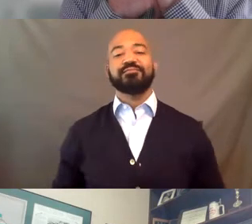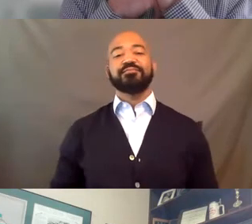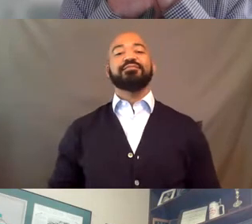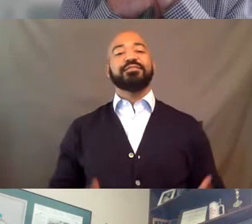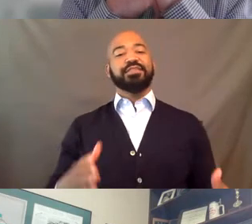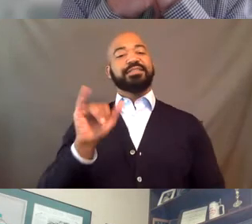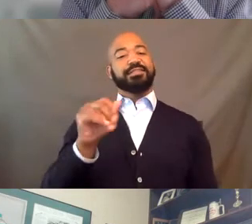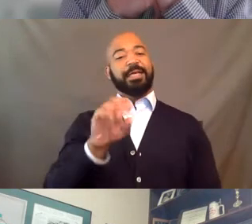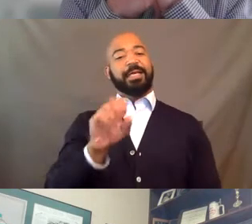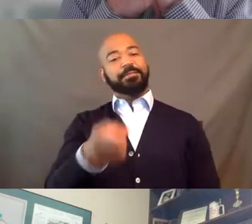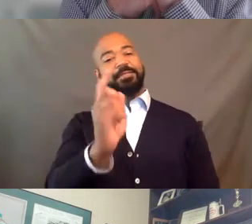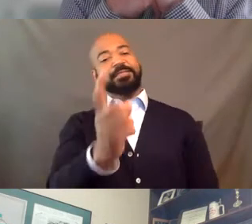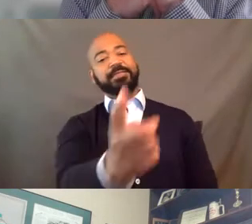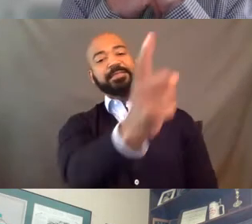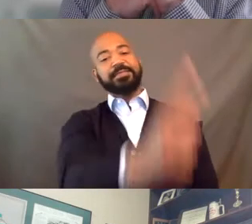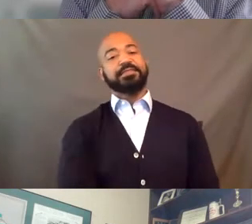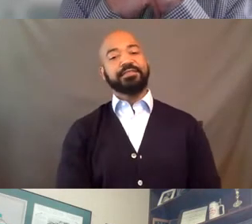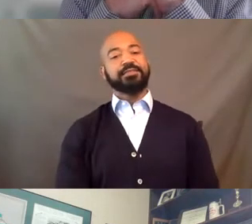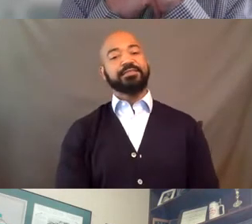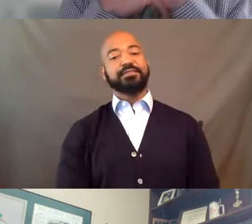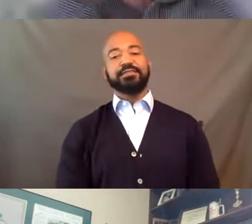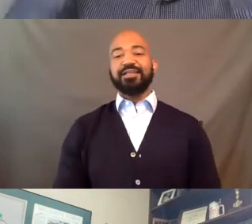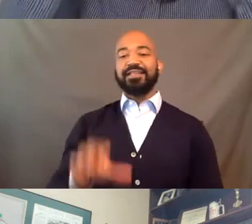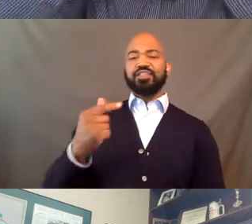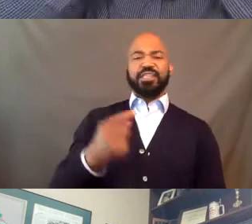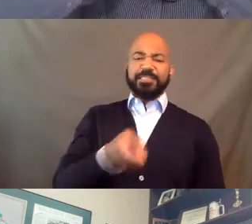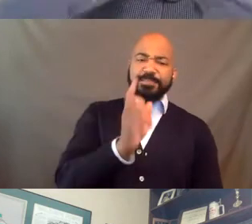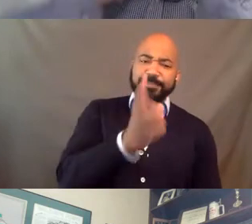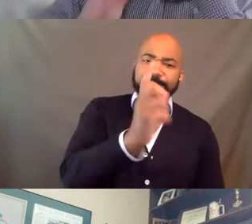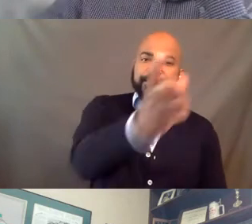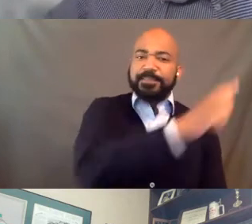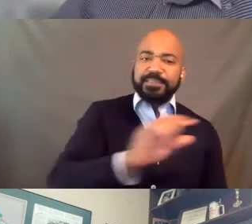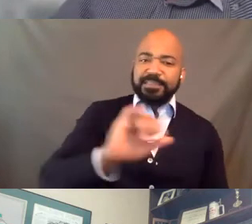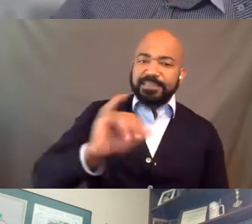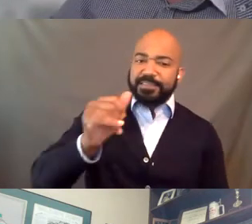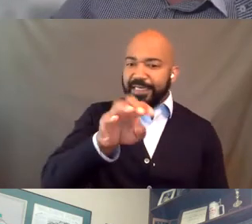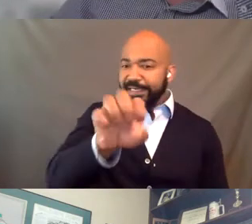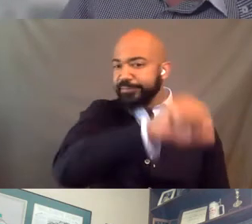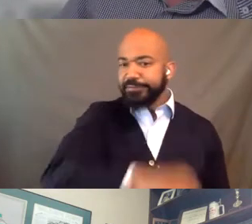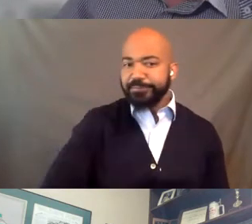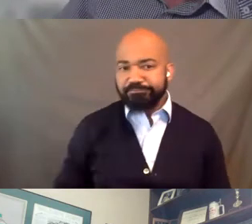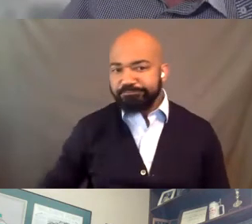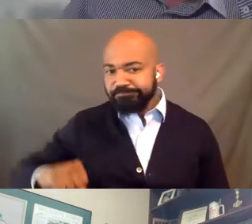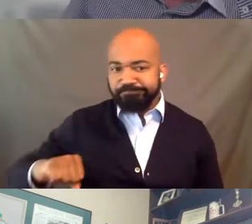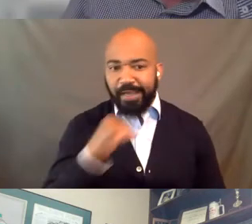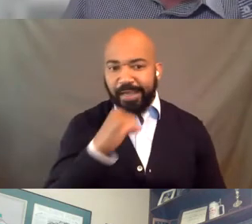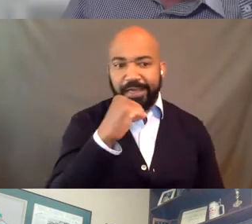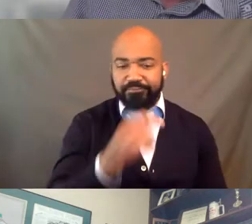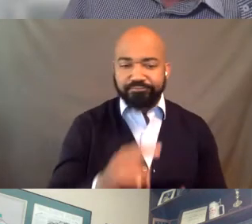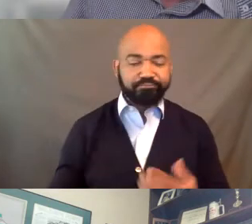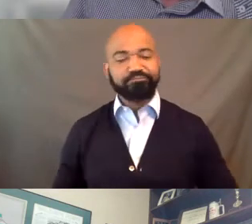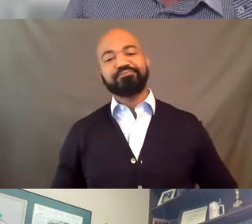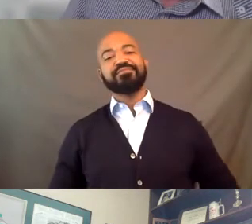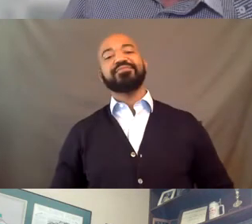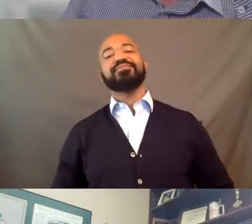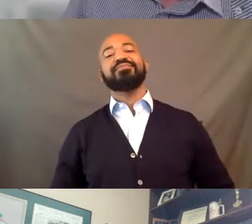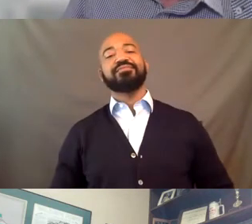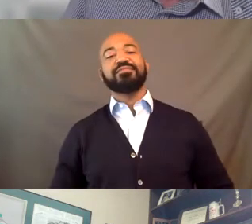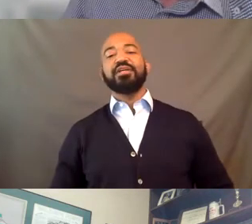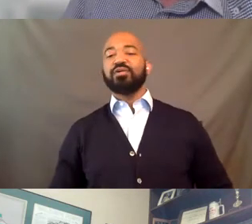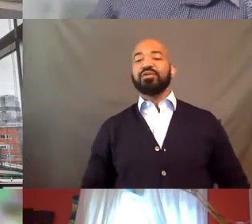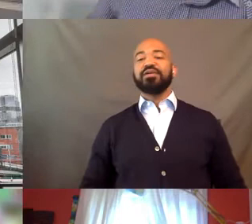how dare you? James, how very dare you? How Well, dare we've you got do two what we very good asked? ones from our. That's okay. We were